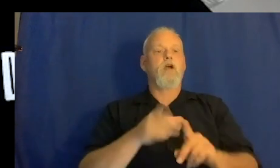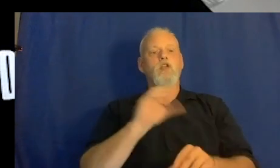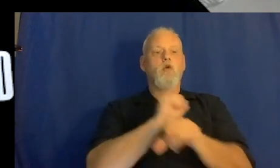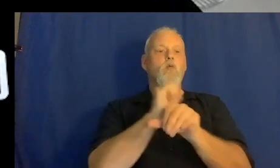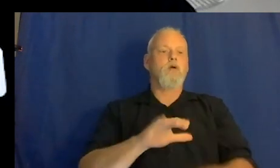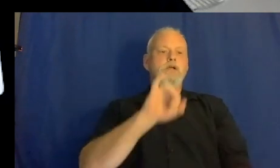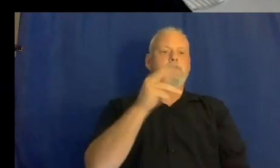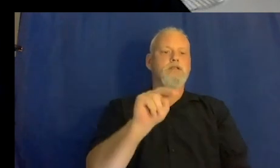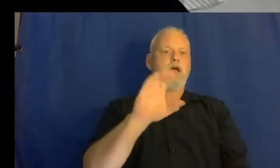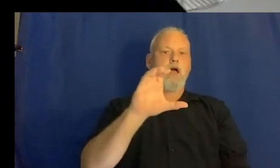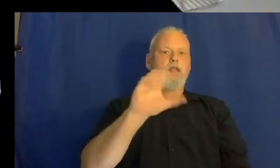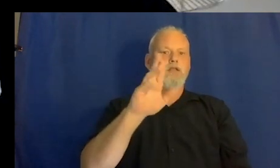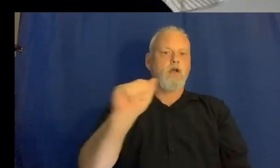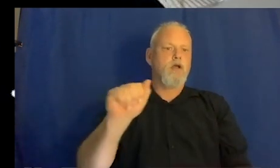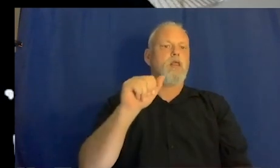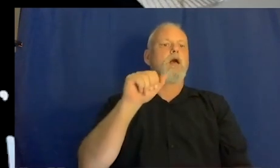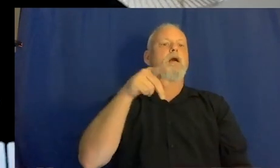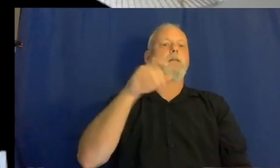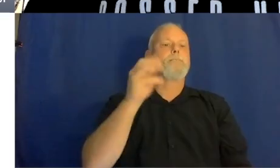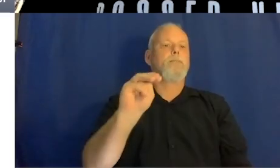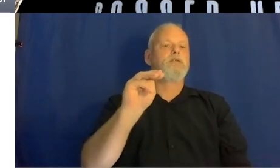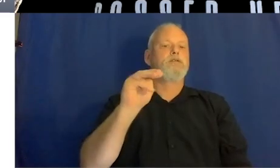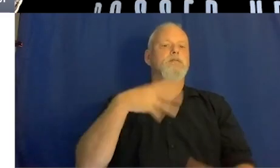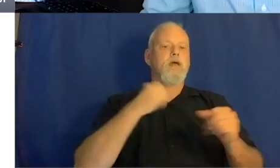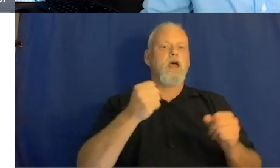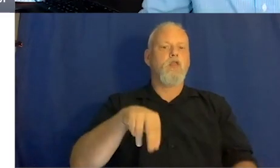the CEO of Prism Health North Texas.